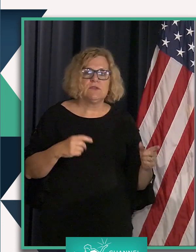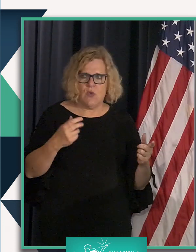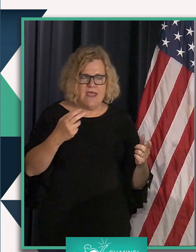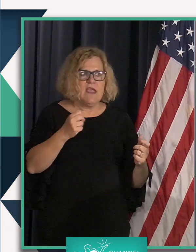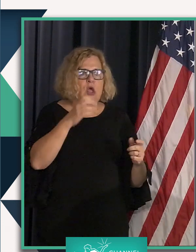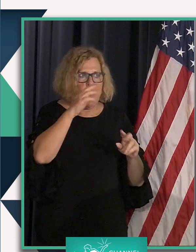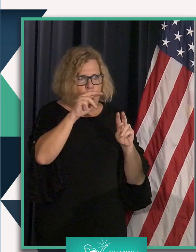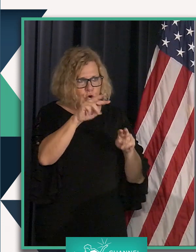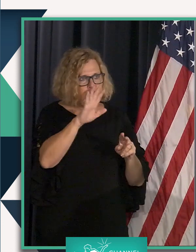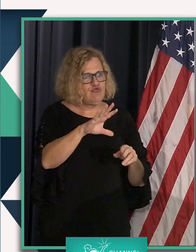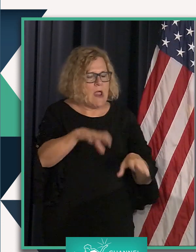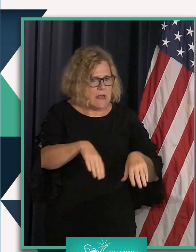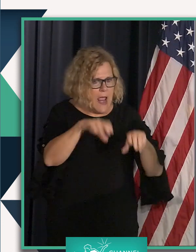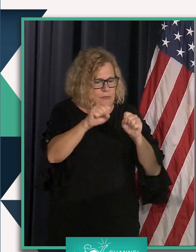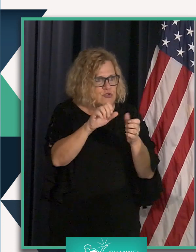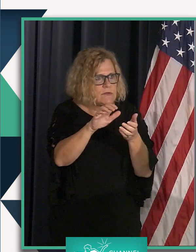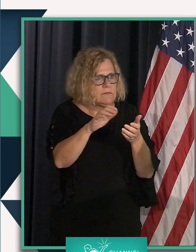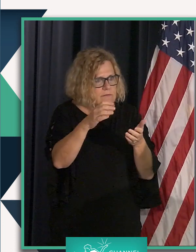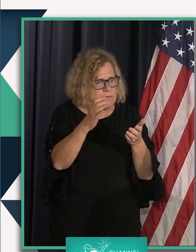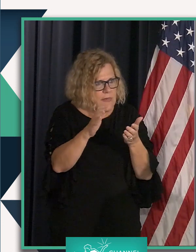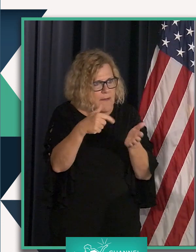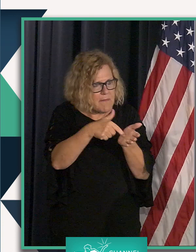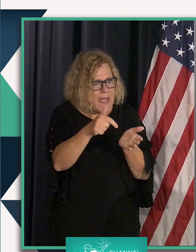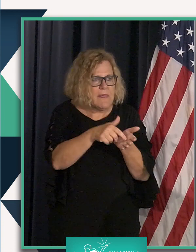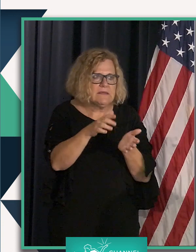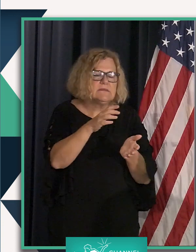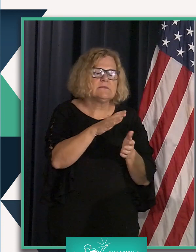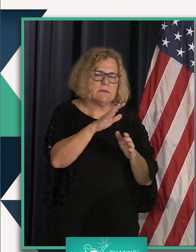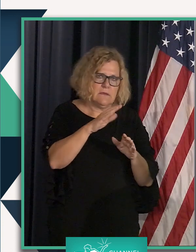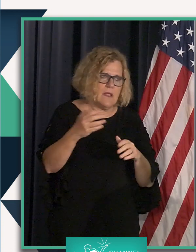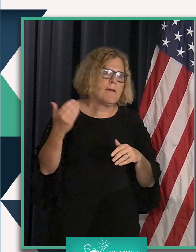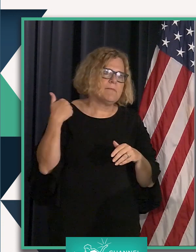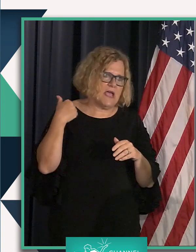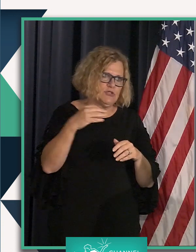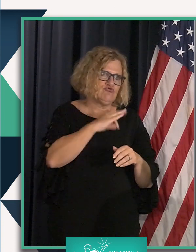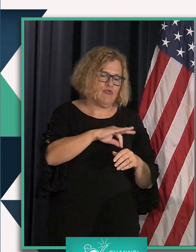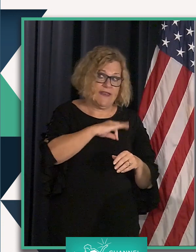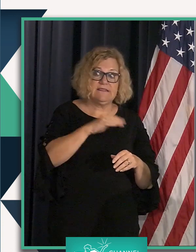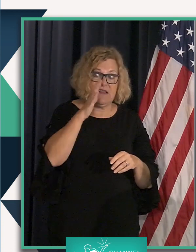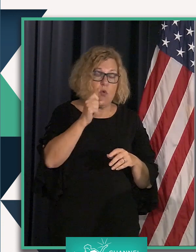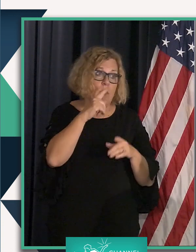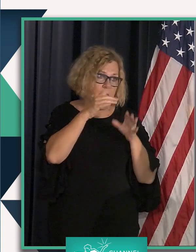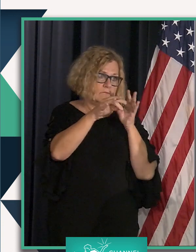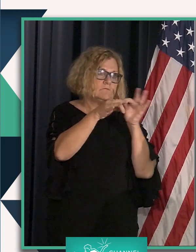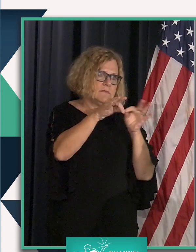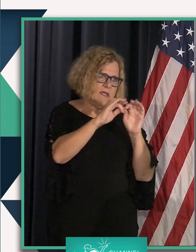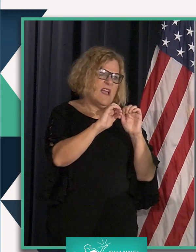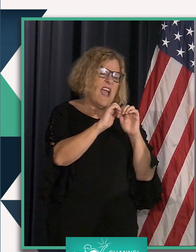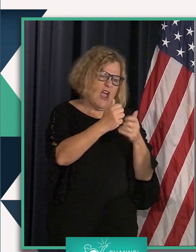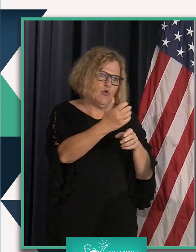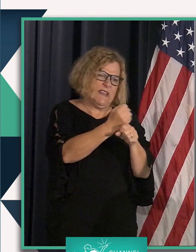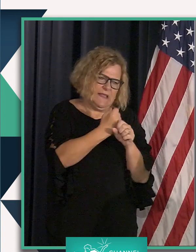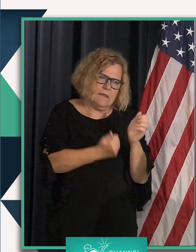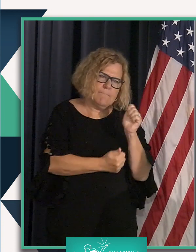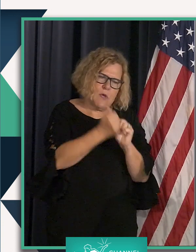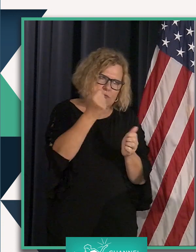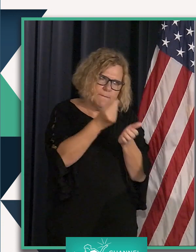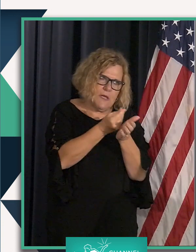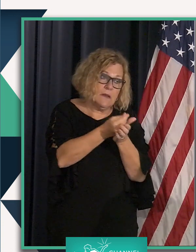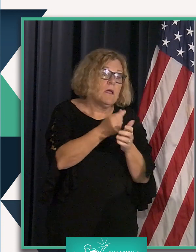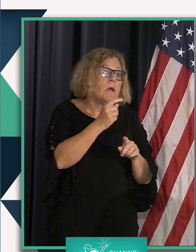adoption payments, he's going to look at everything else, and he's going to look at these child tax credit payments, and he's going to tell you the way that gets the most. But